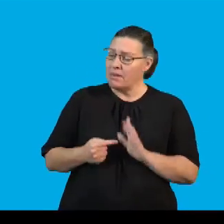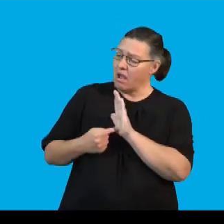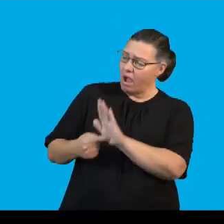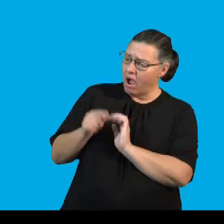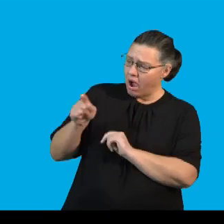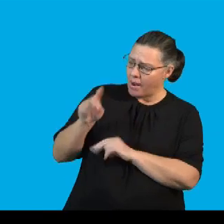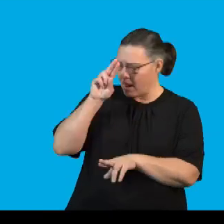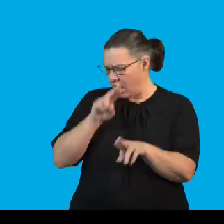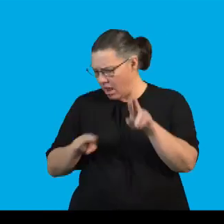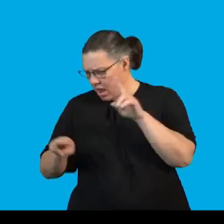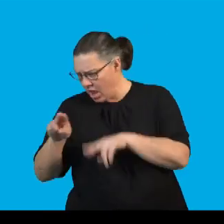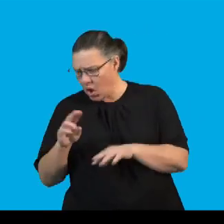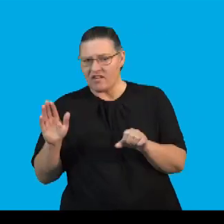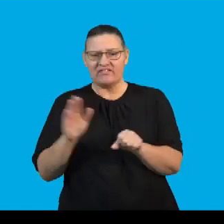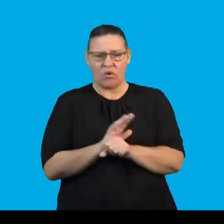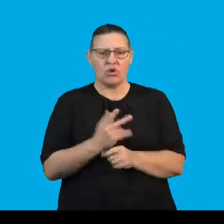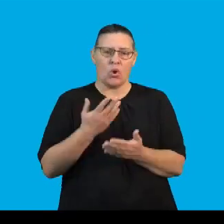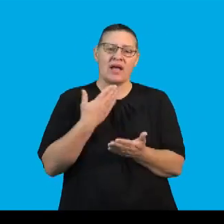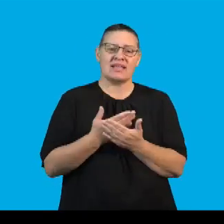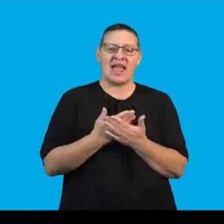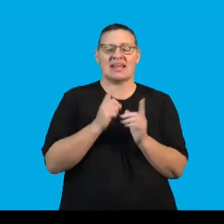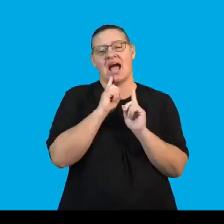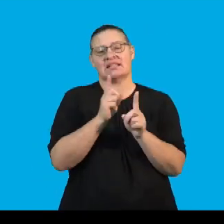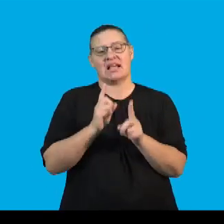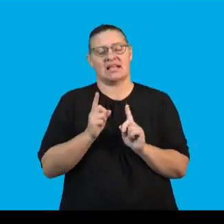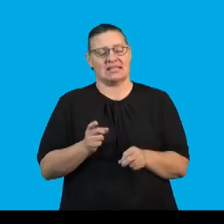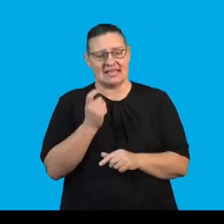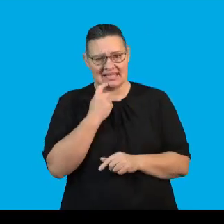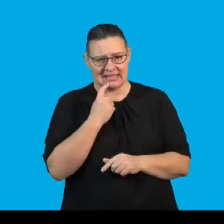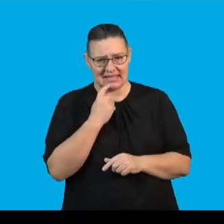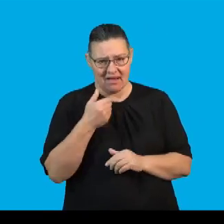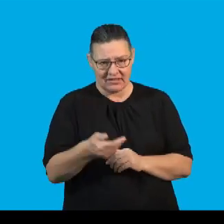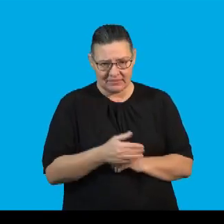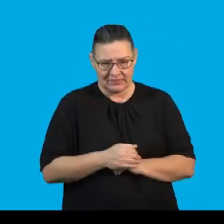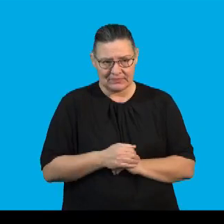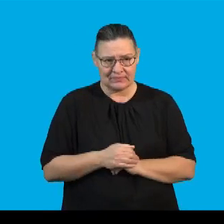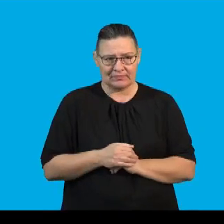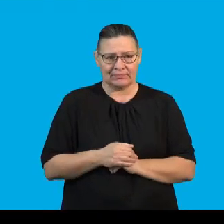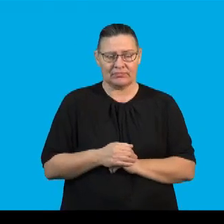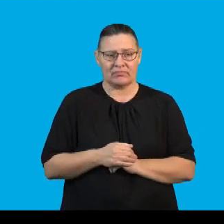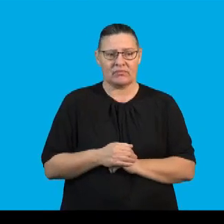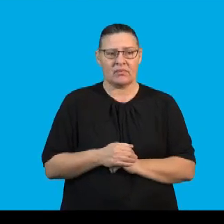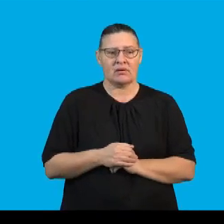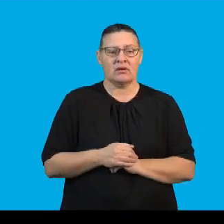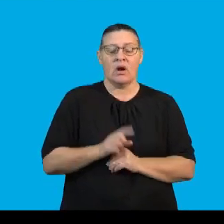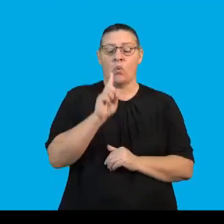Familiarize yourself with the diagram so that you are able to answer the questions that will follow.